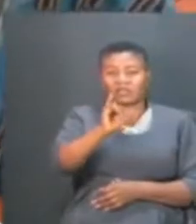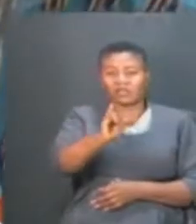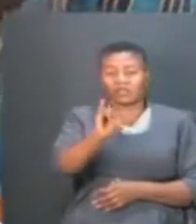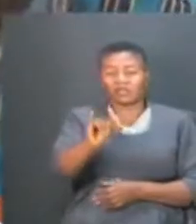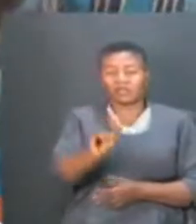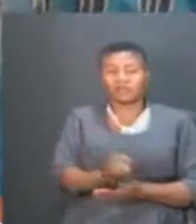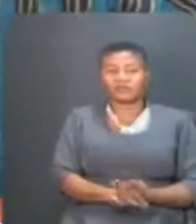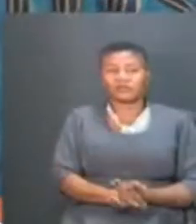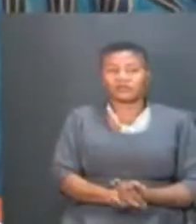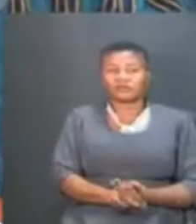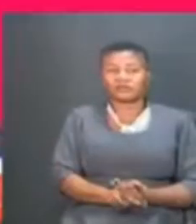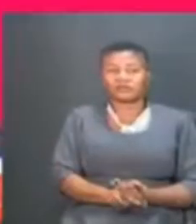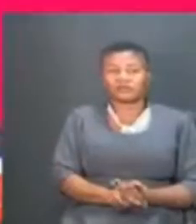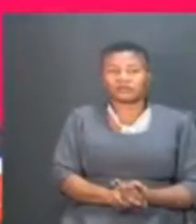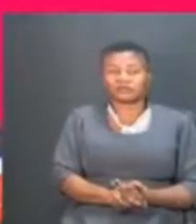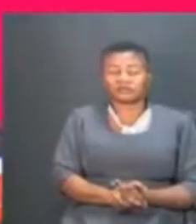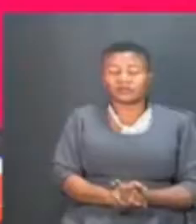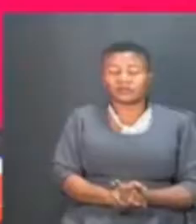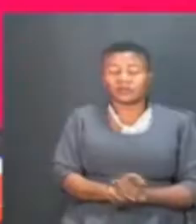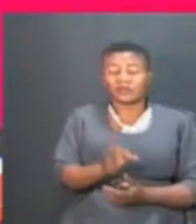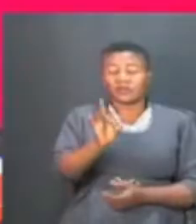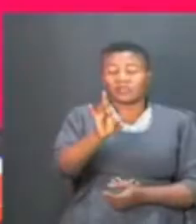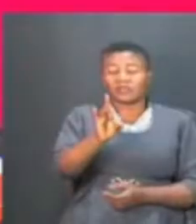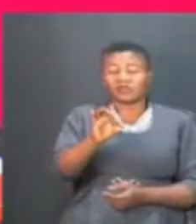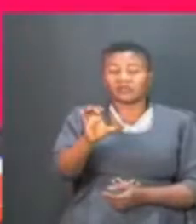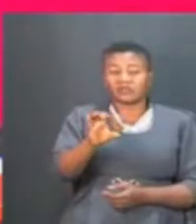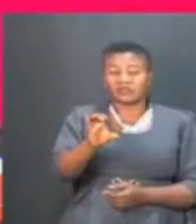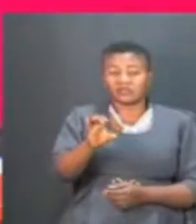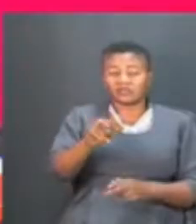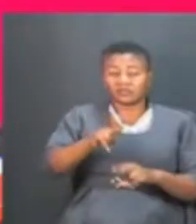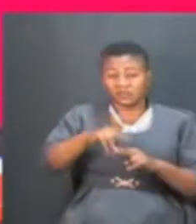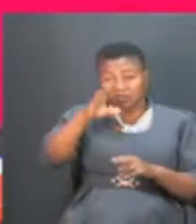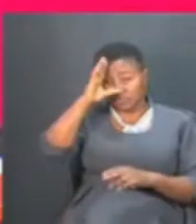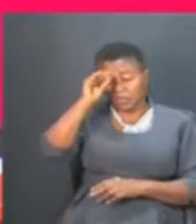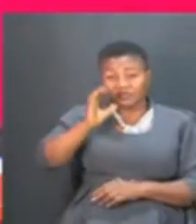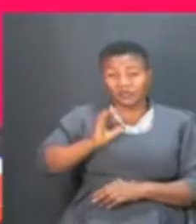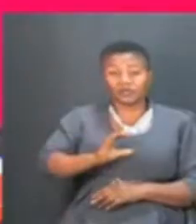well. Item numbered 8C by the Chairman of the Committee.